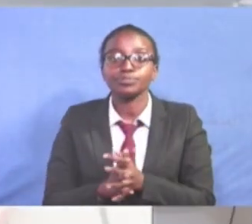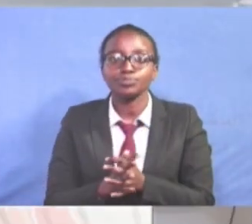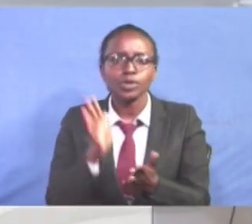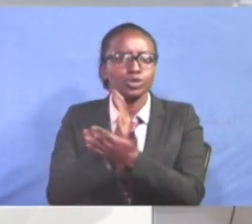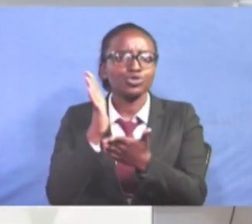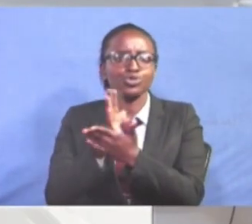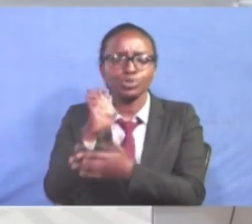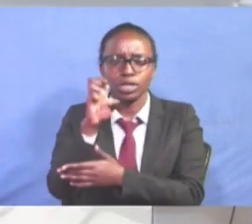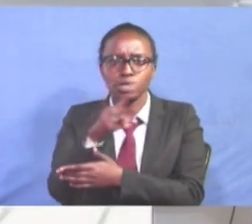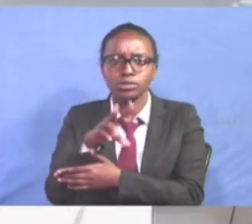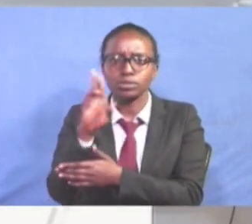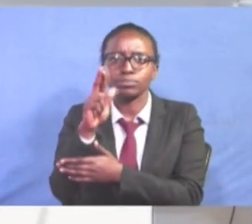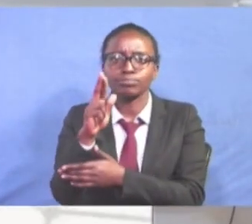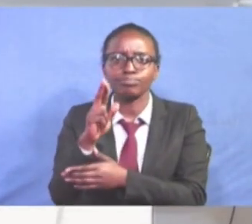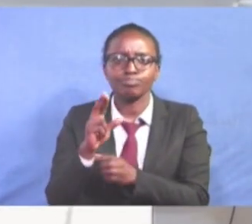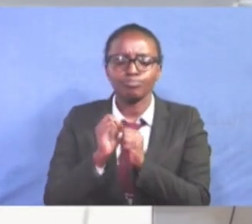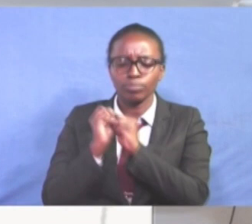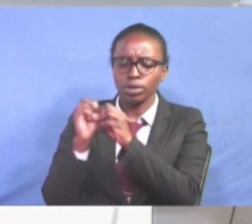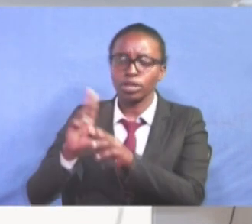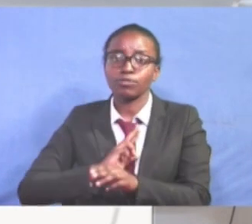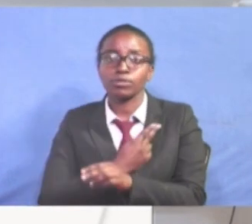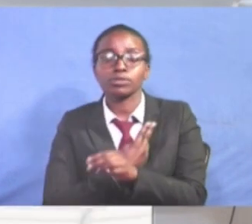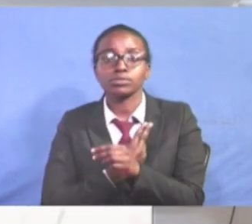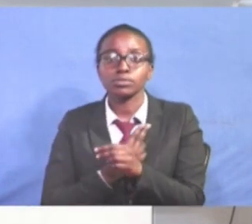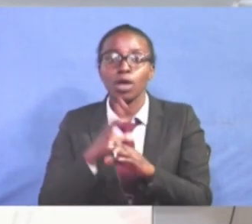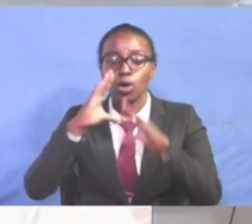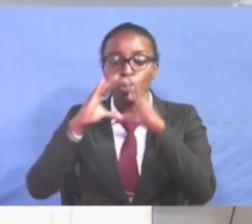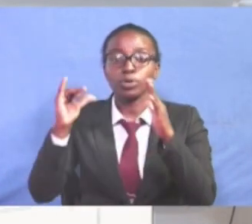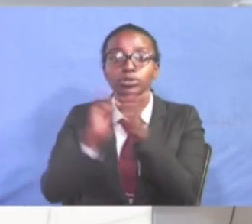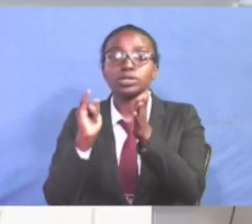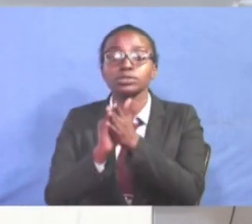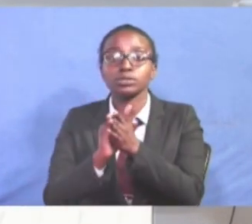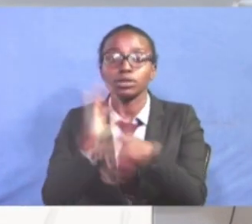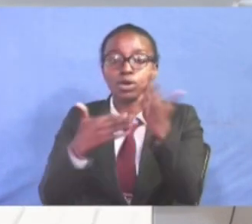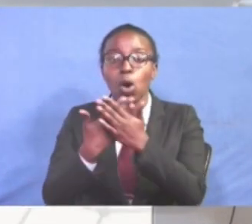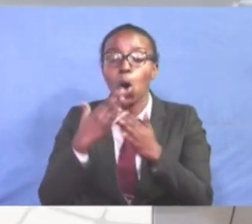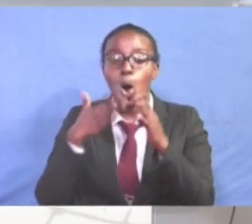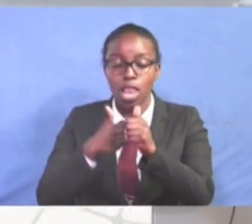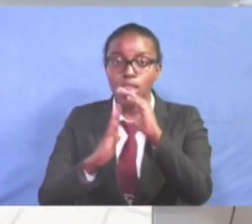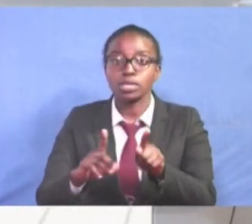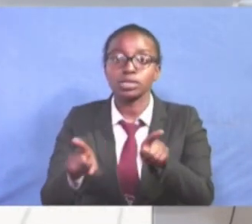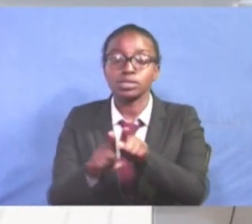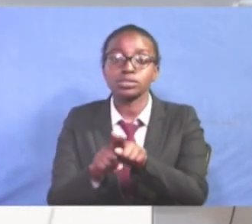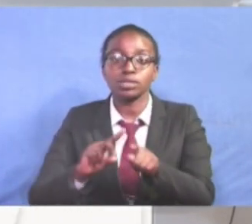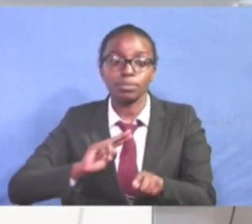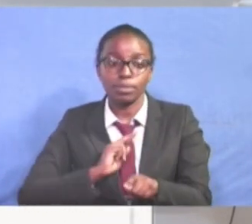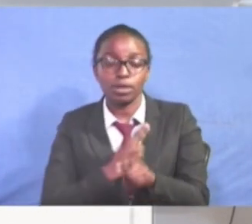Ezra ametuacha. Na niseme, sisi kama viongozi na sisi kama watu wa